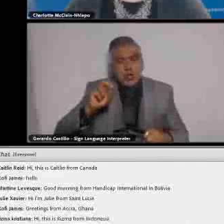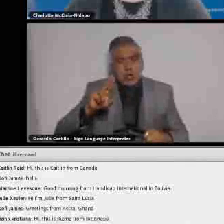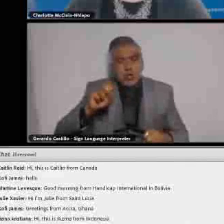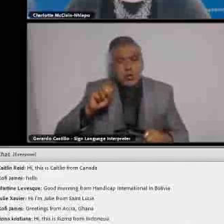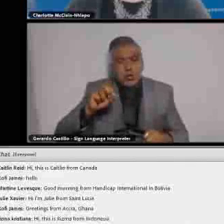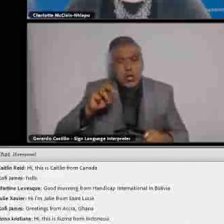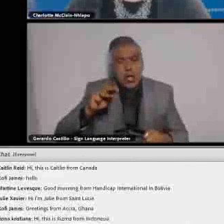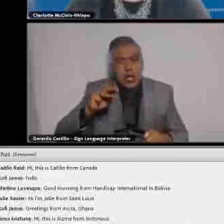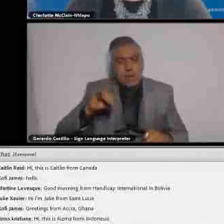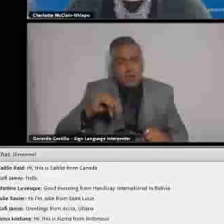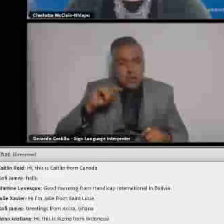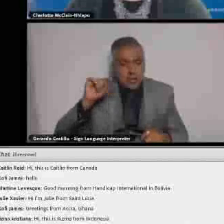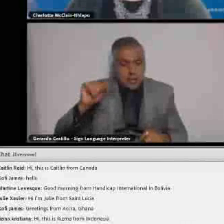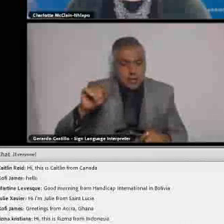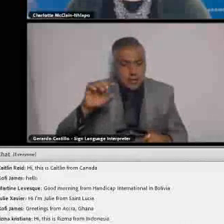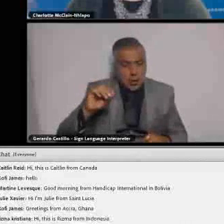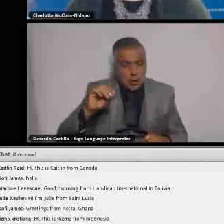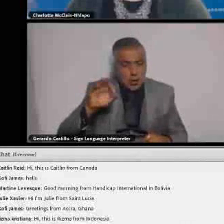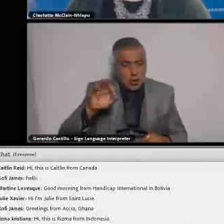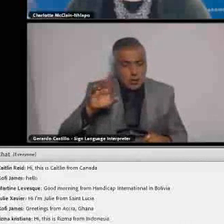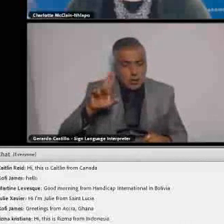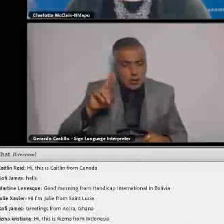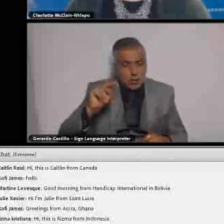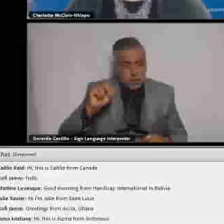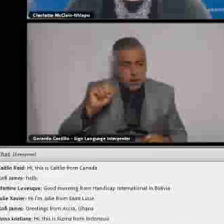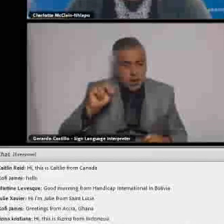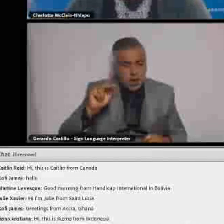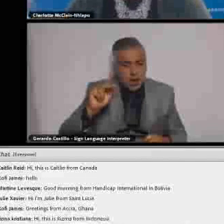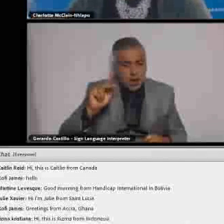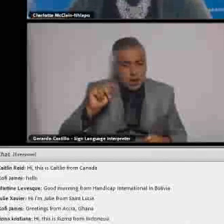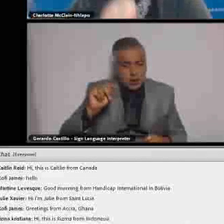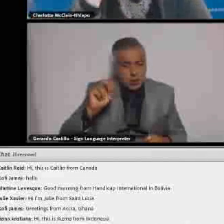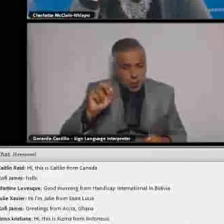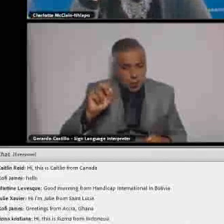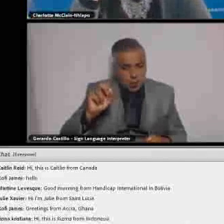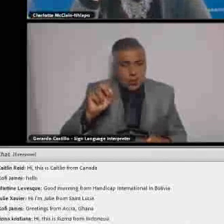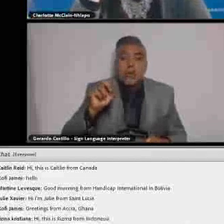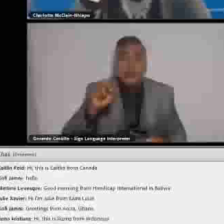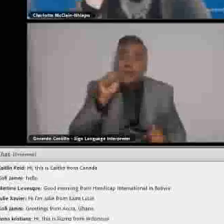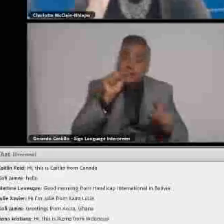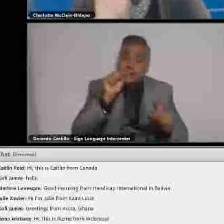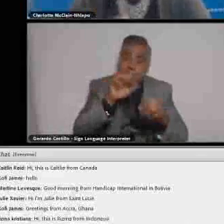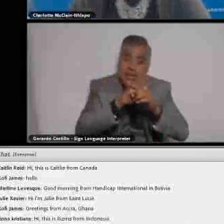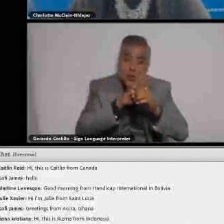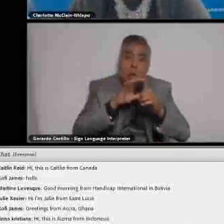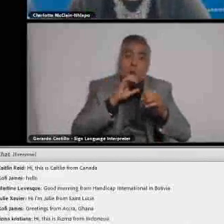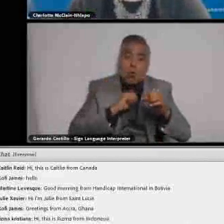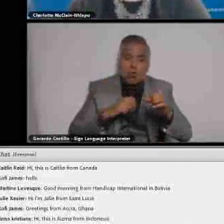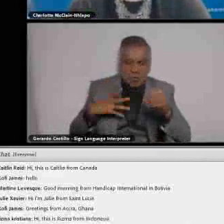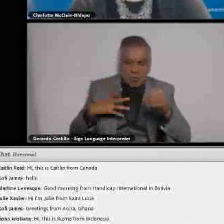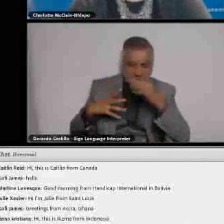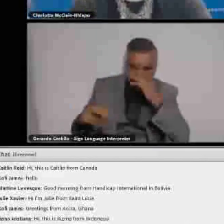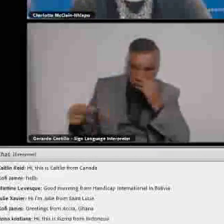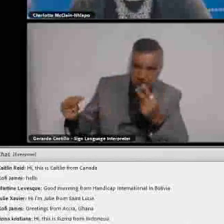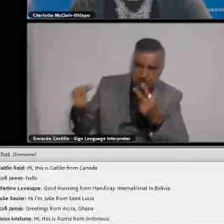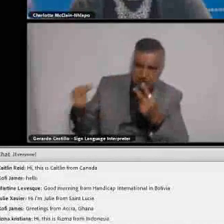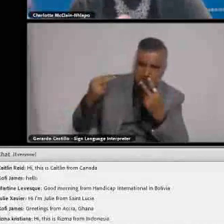Ofunato. And this is where elders did not want to be treated as